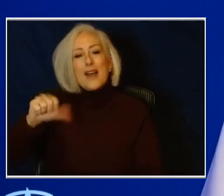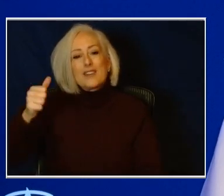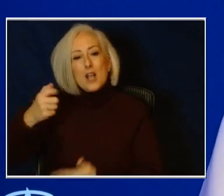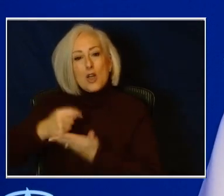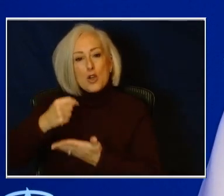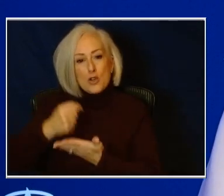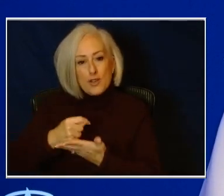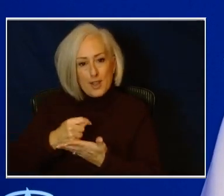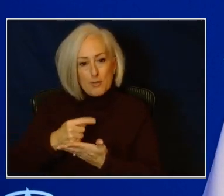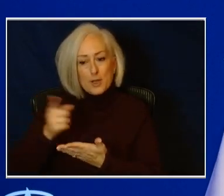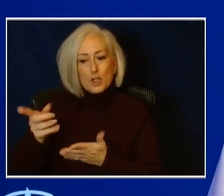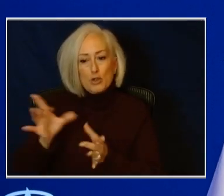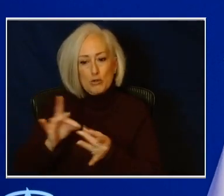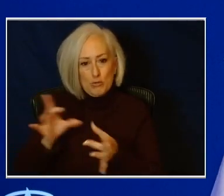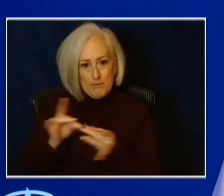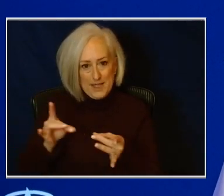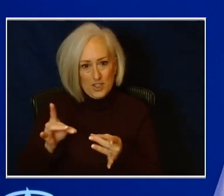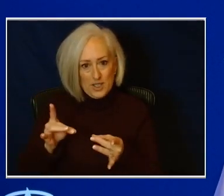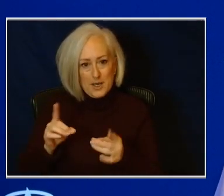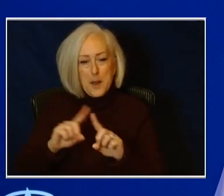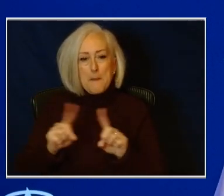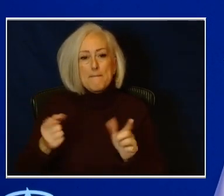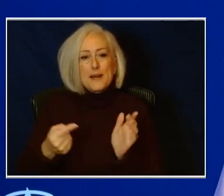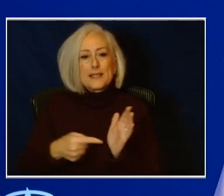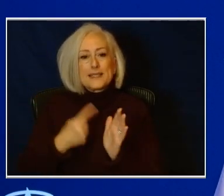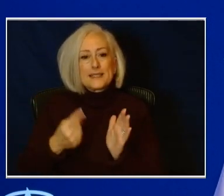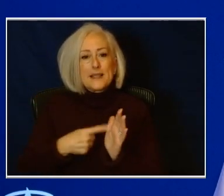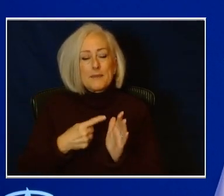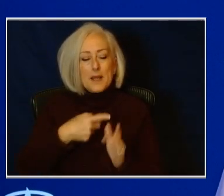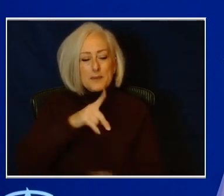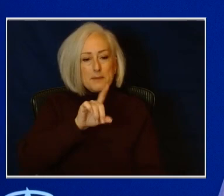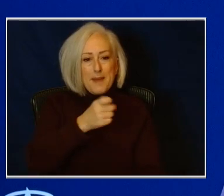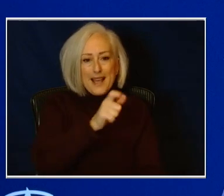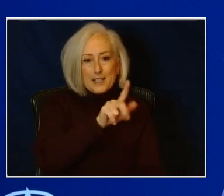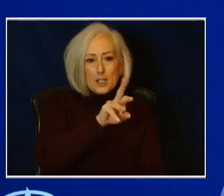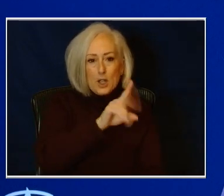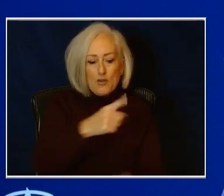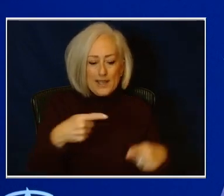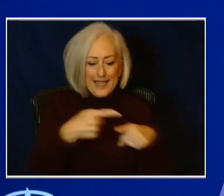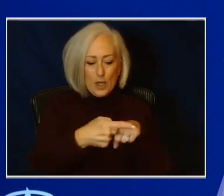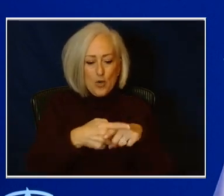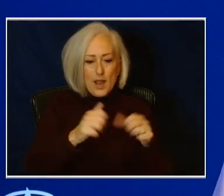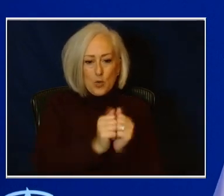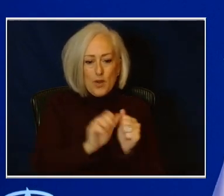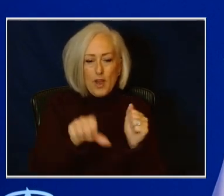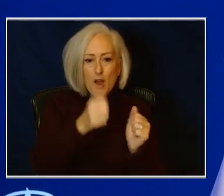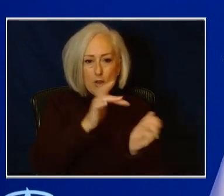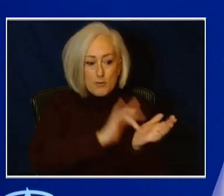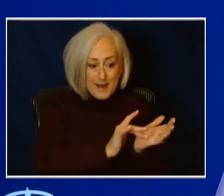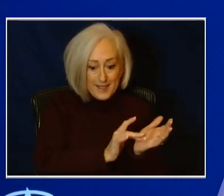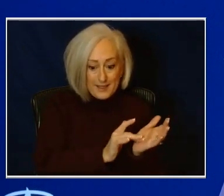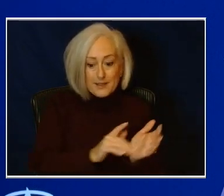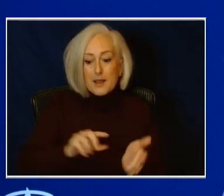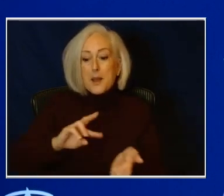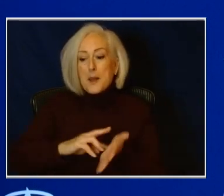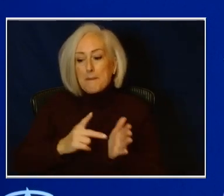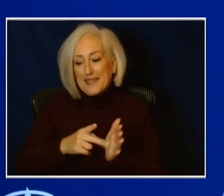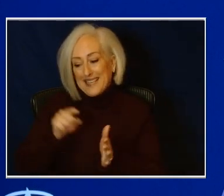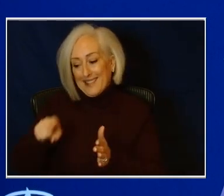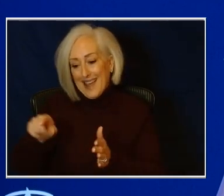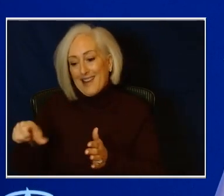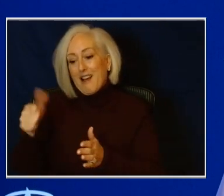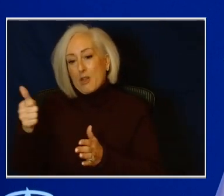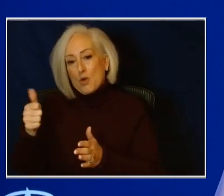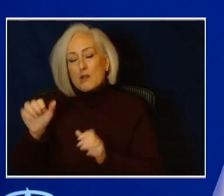has significant interactions with other medications, so it's important to be prescribed that in consultation with your healthcare